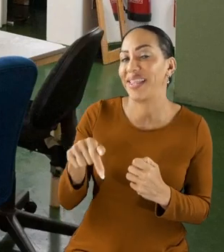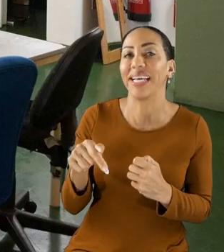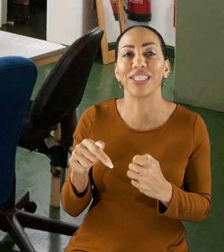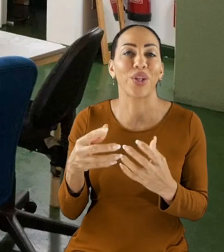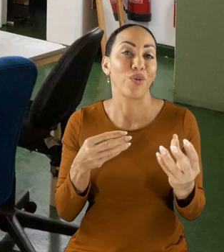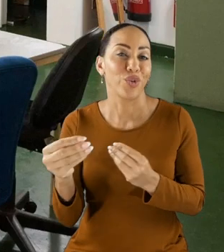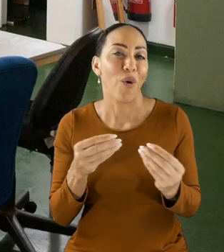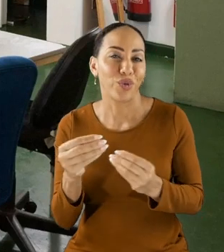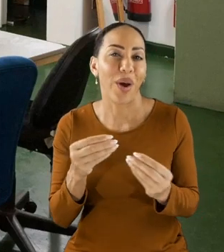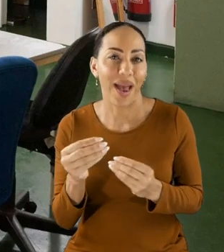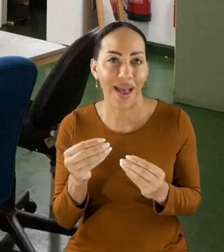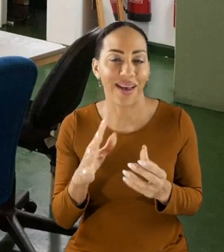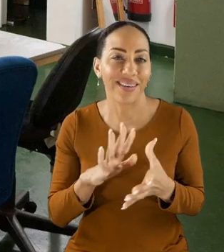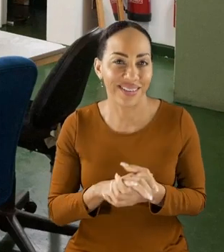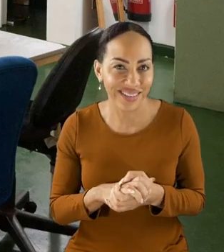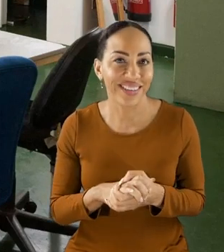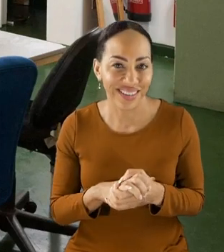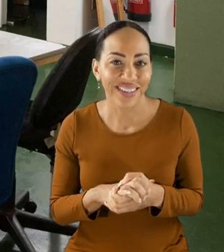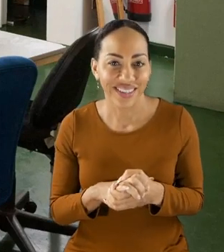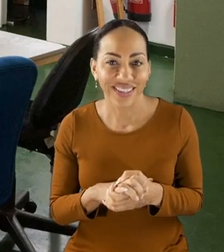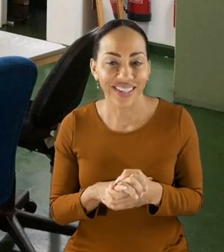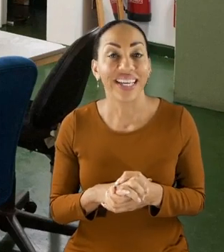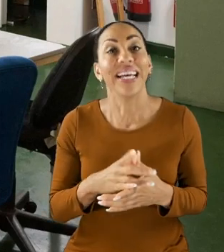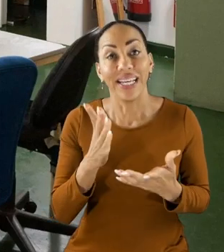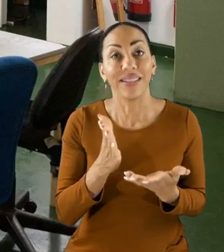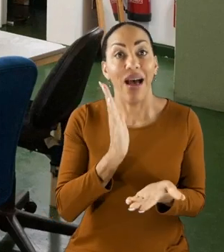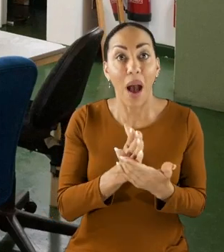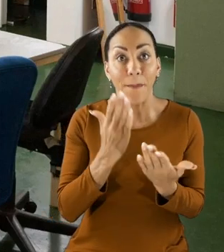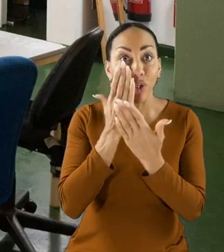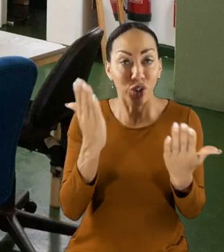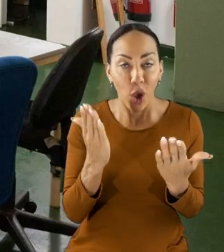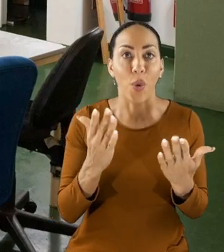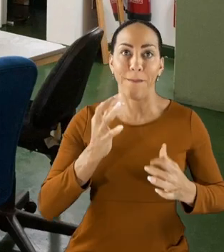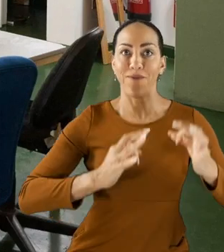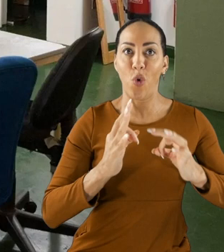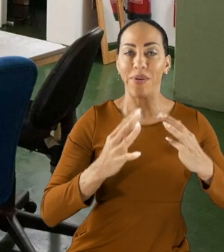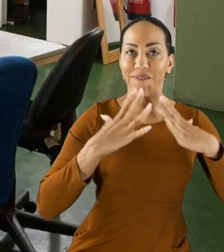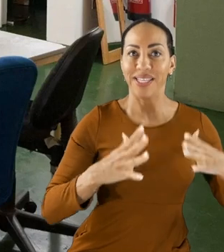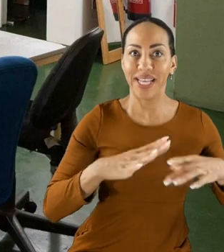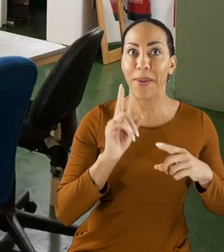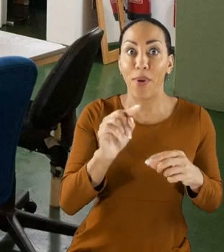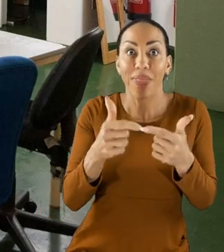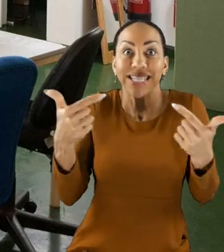of using this in a show that is also very much a show performed physically on stage.